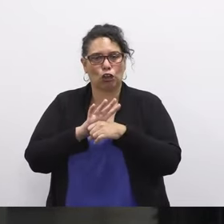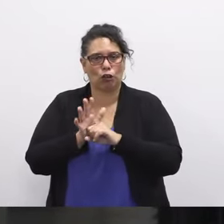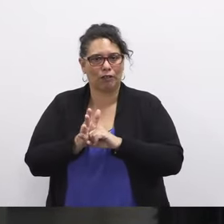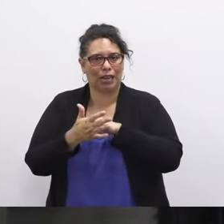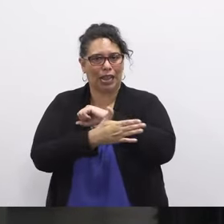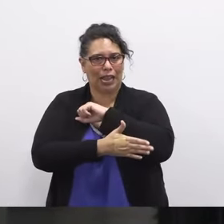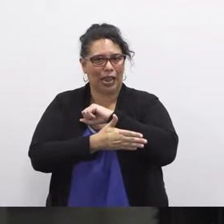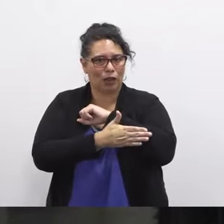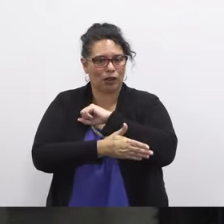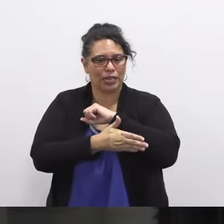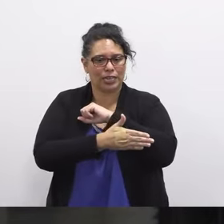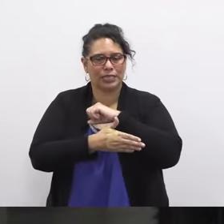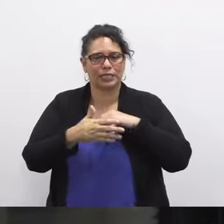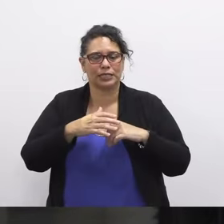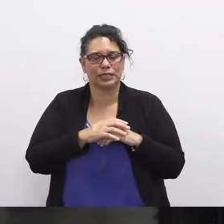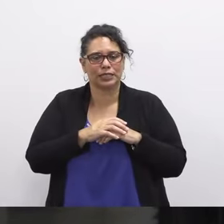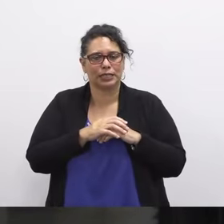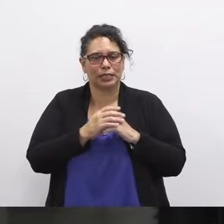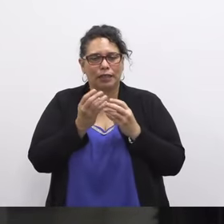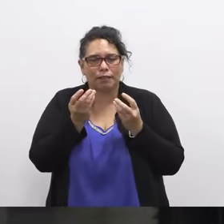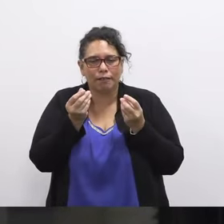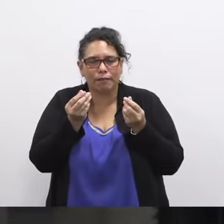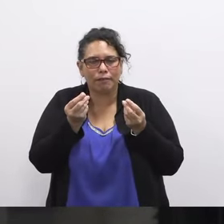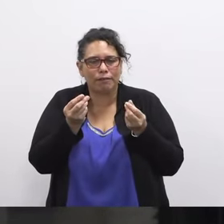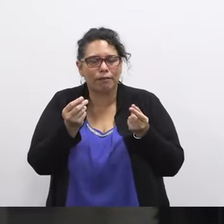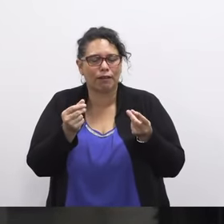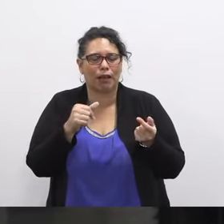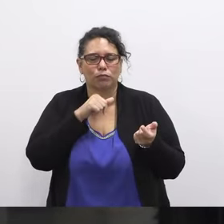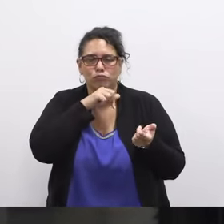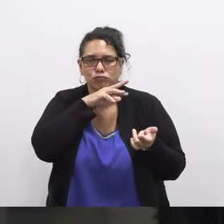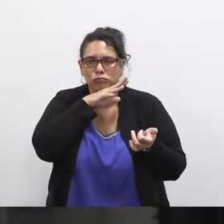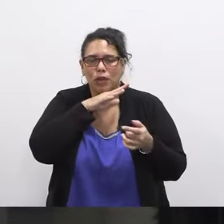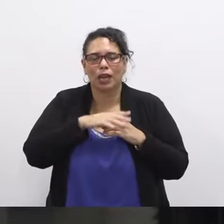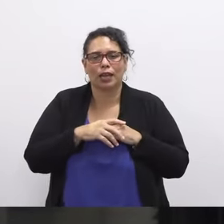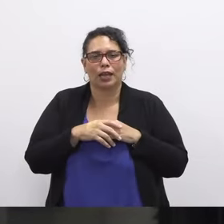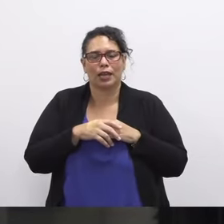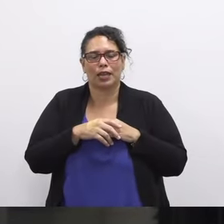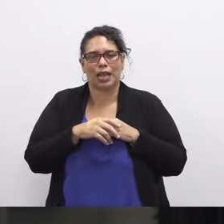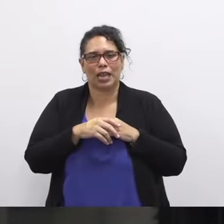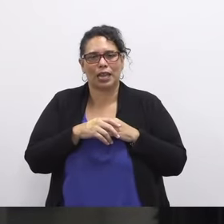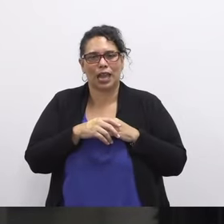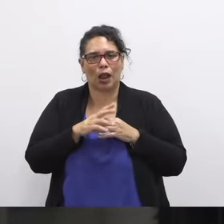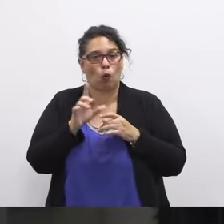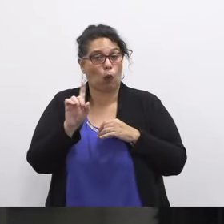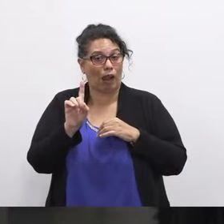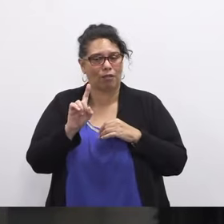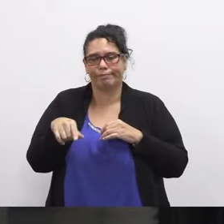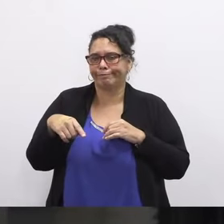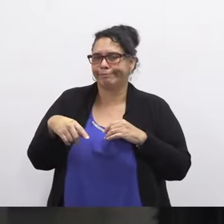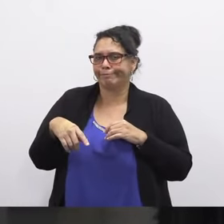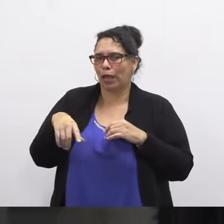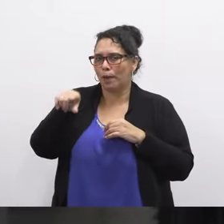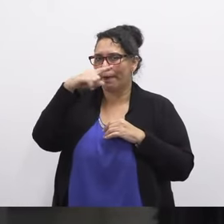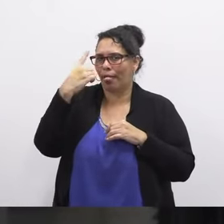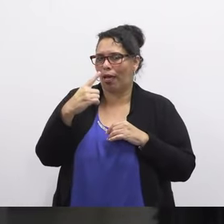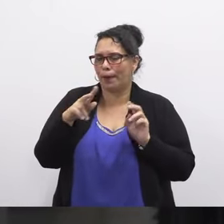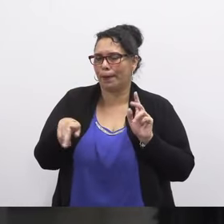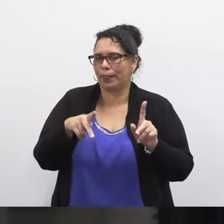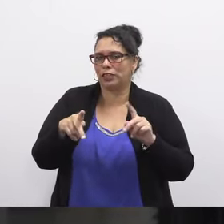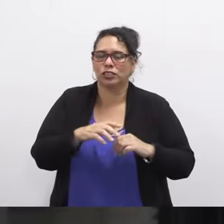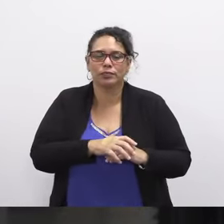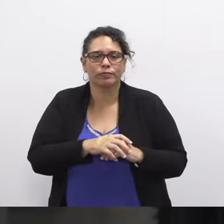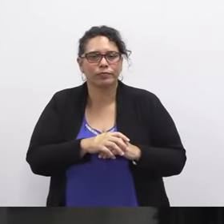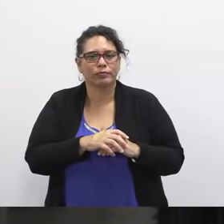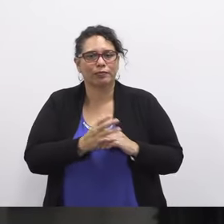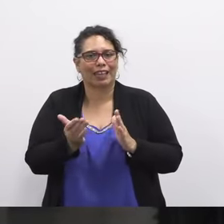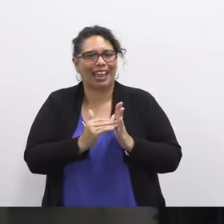and elevated fine particle pollution and that had been in higher black population. Time and time again, scientists warn us about the